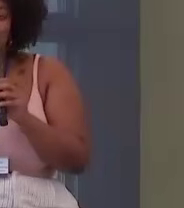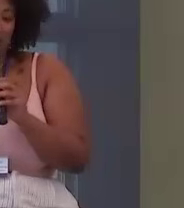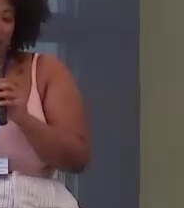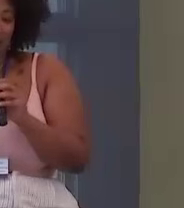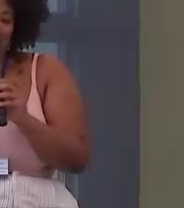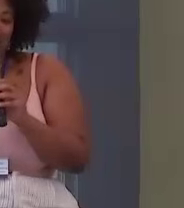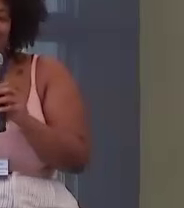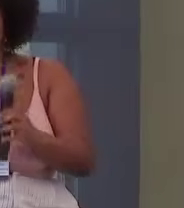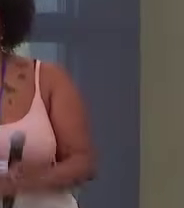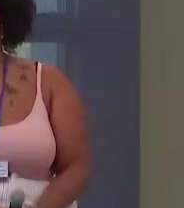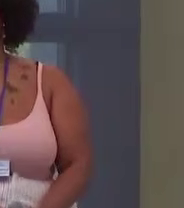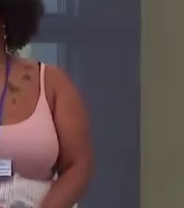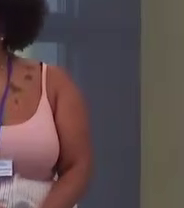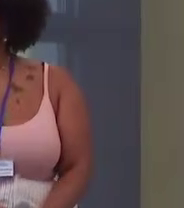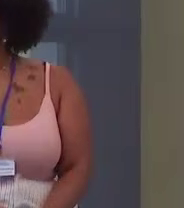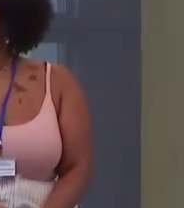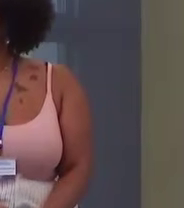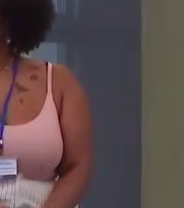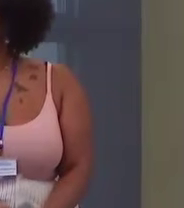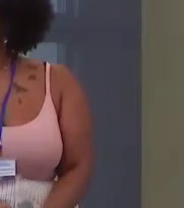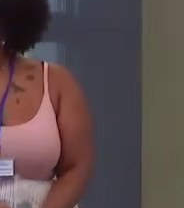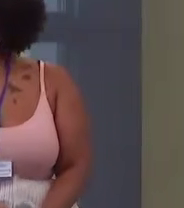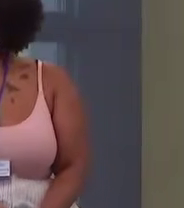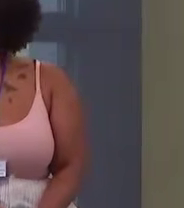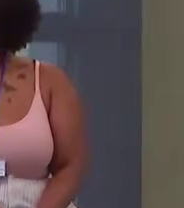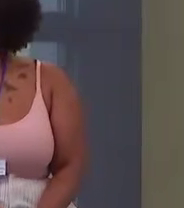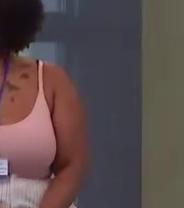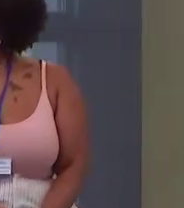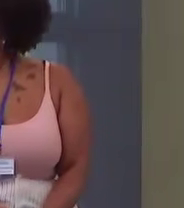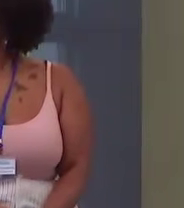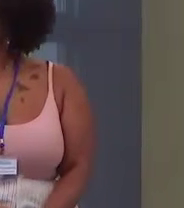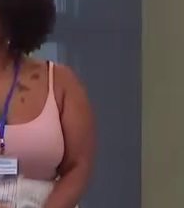can only give you my opinion. Yeah, I agree. If it's something you feel like